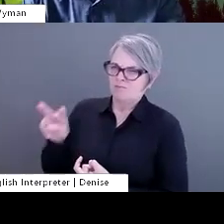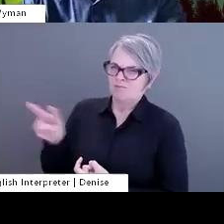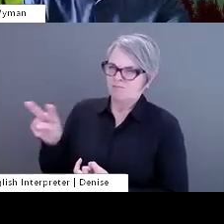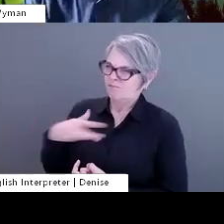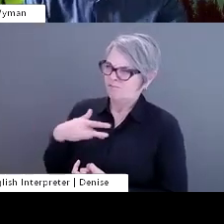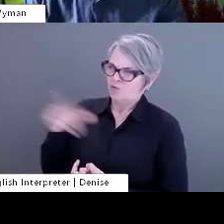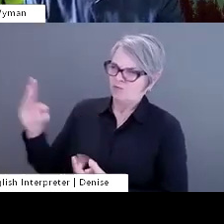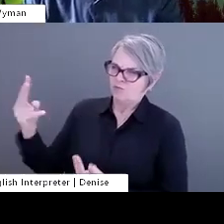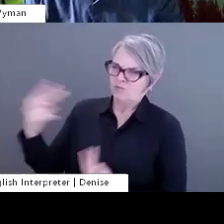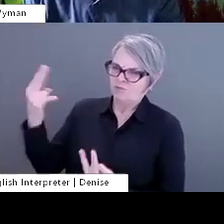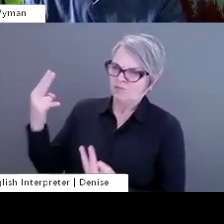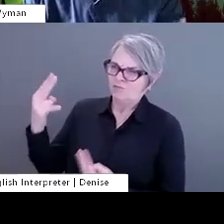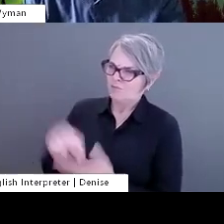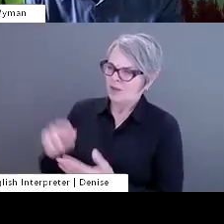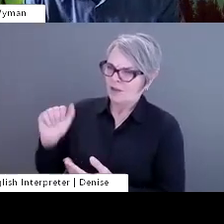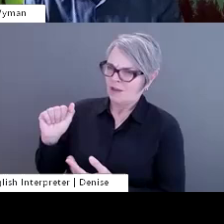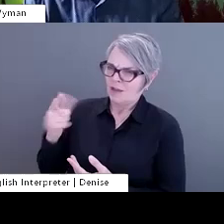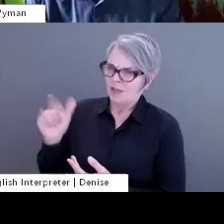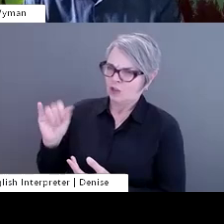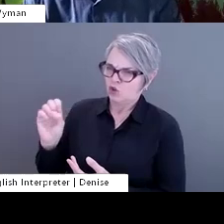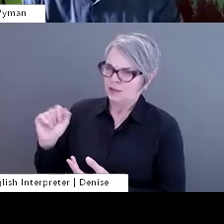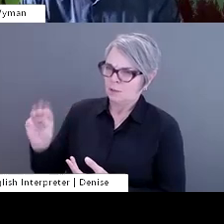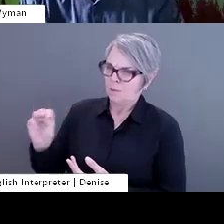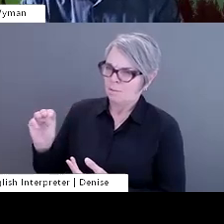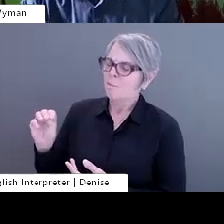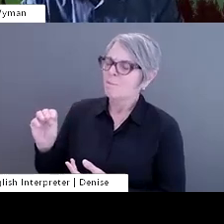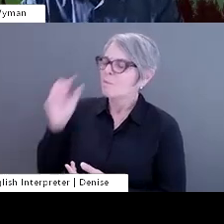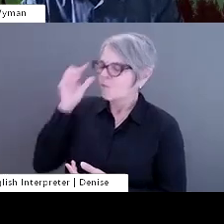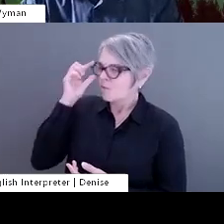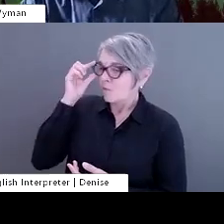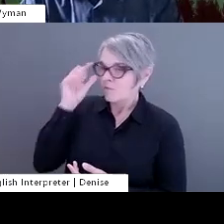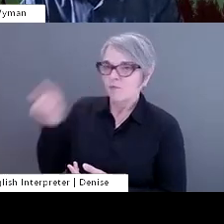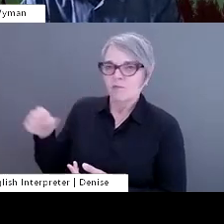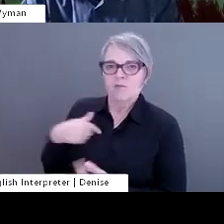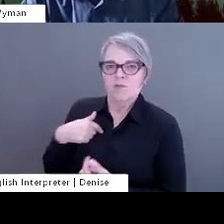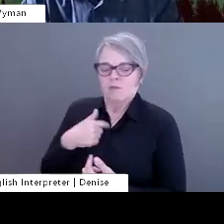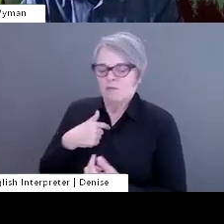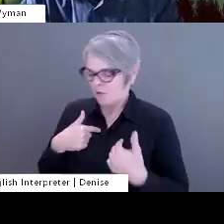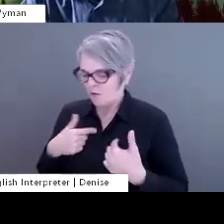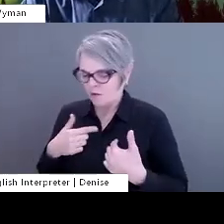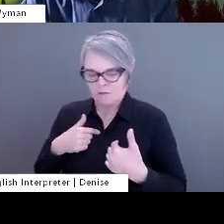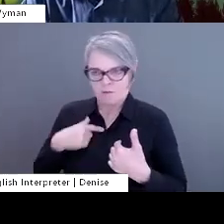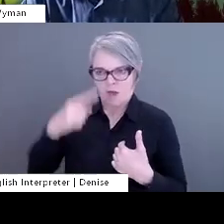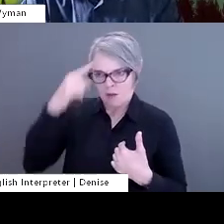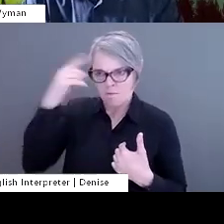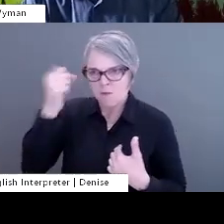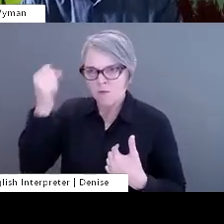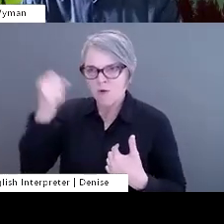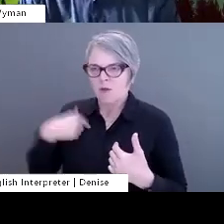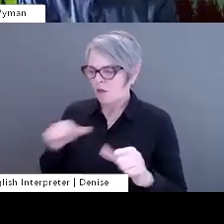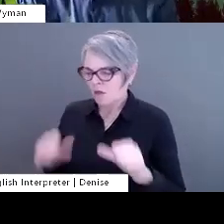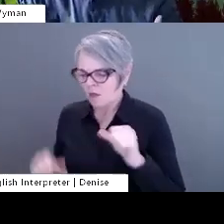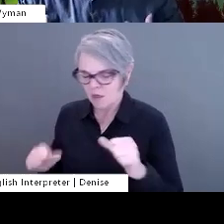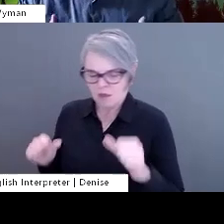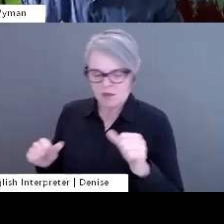and showing ageist indicators of ageism, they demonstrated more doubt in their memory and distrust towards their own memory